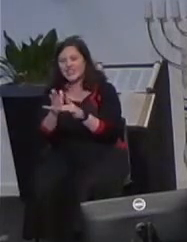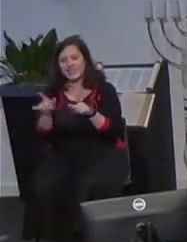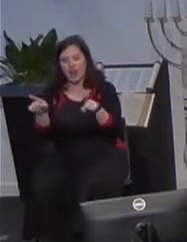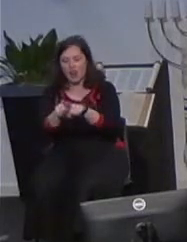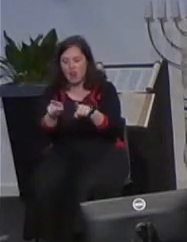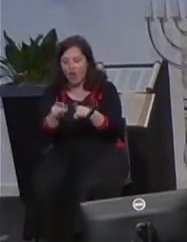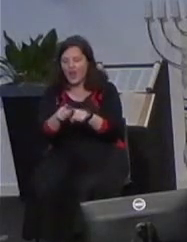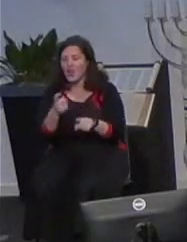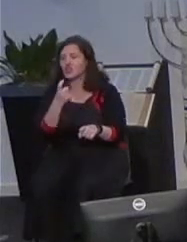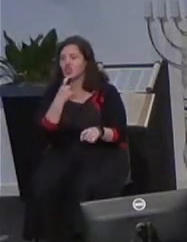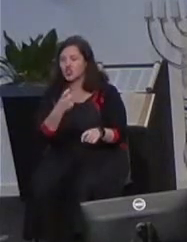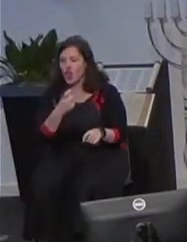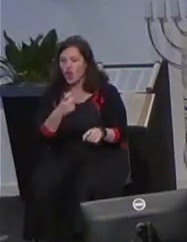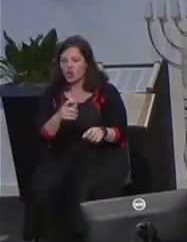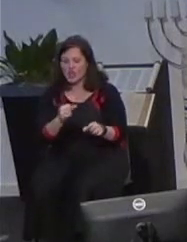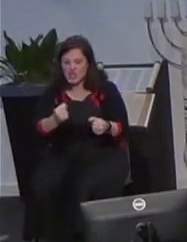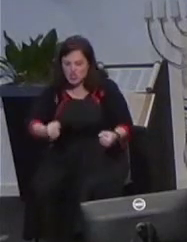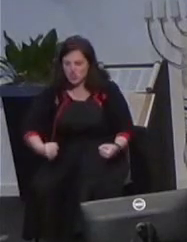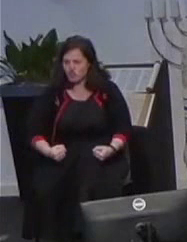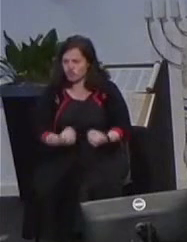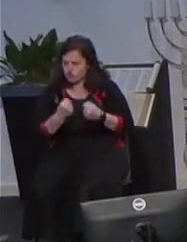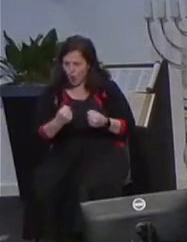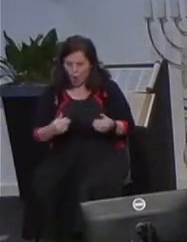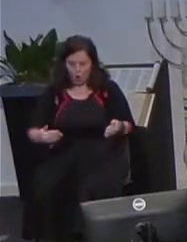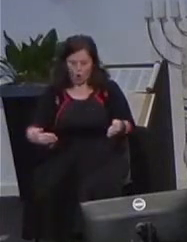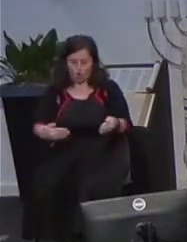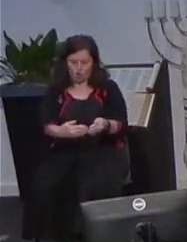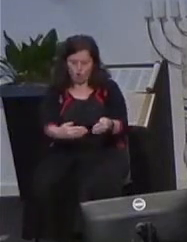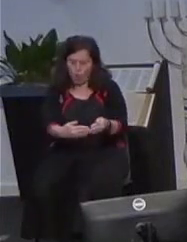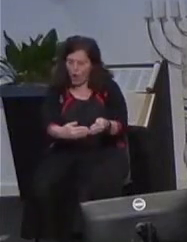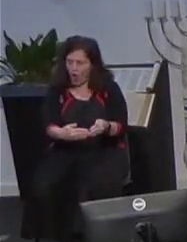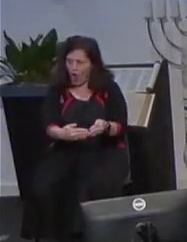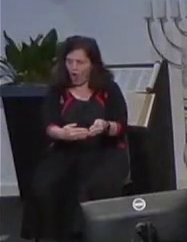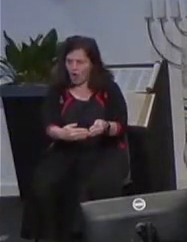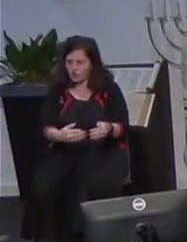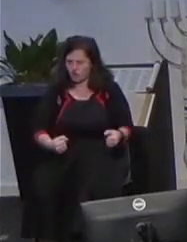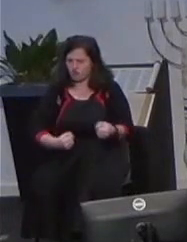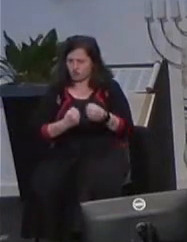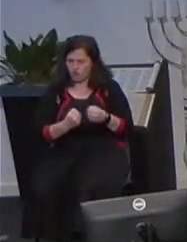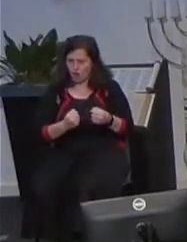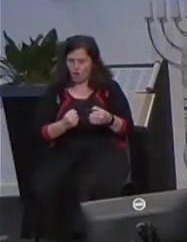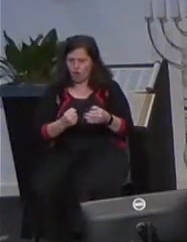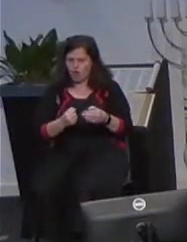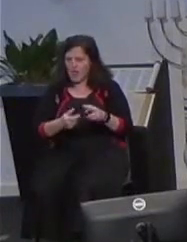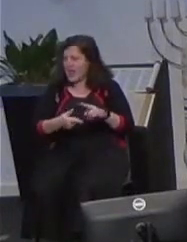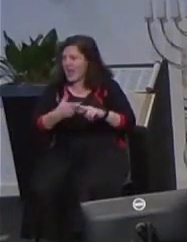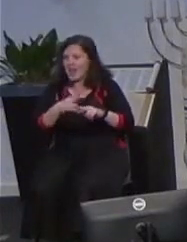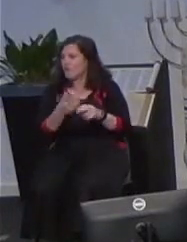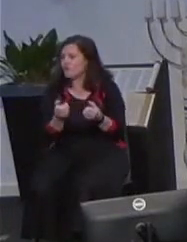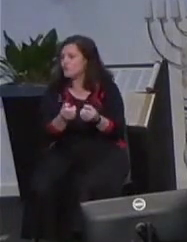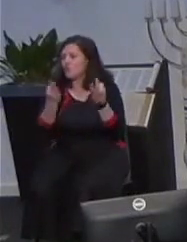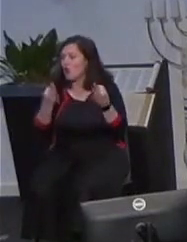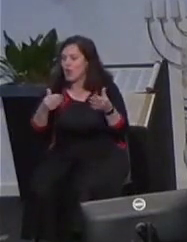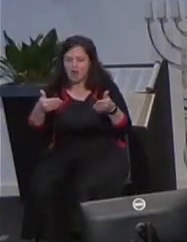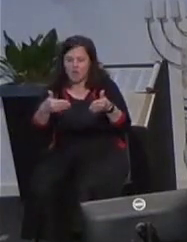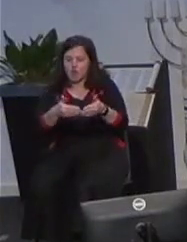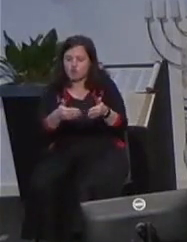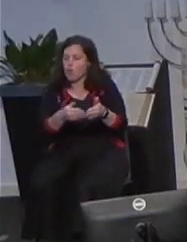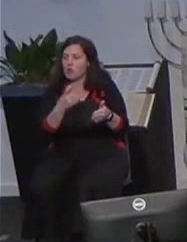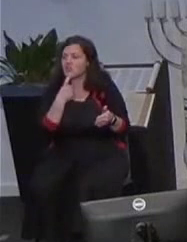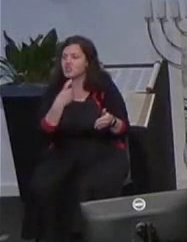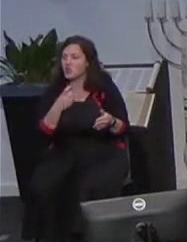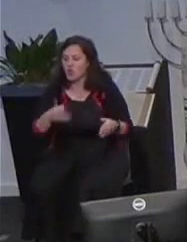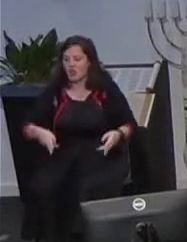stones. I'm like, okay. So we are becoming part of this temple of which Christ